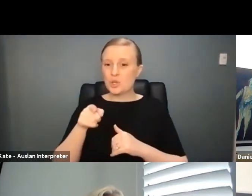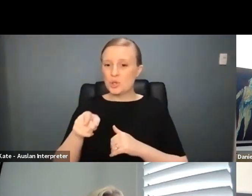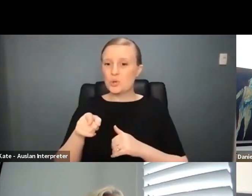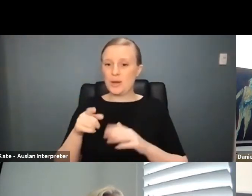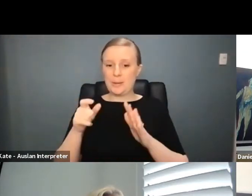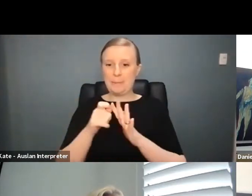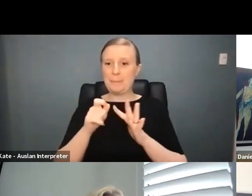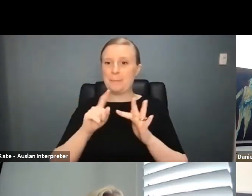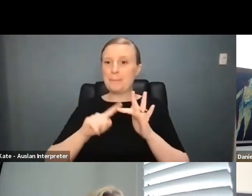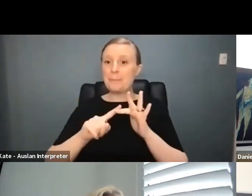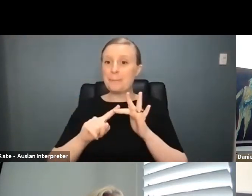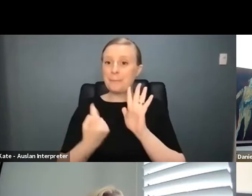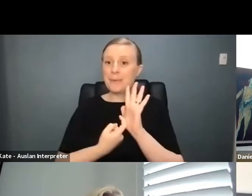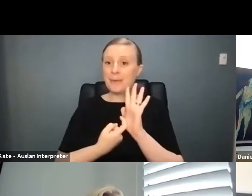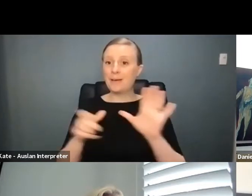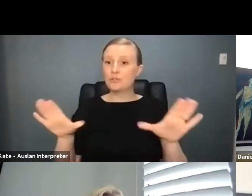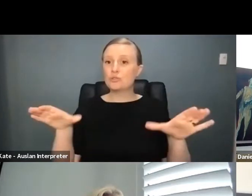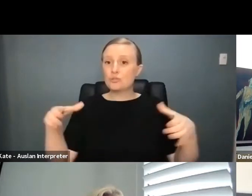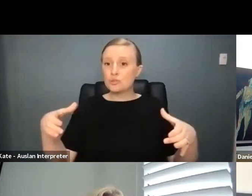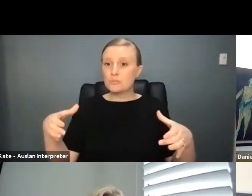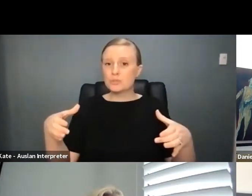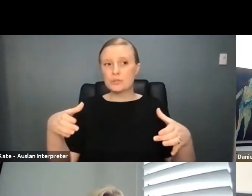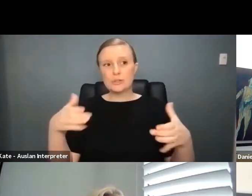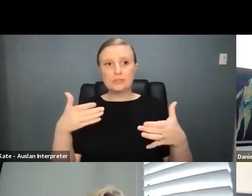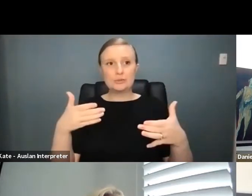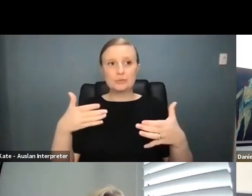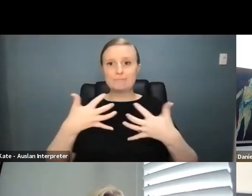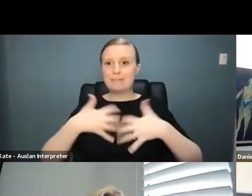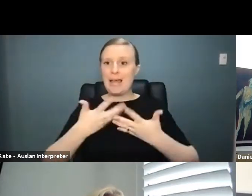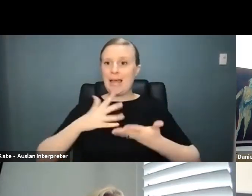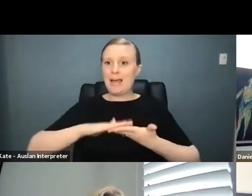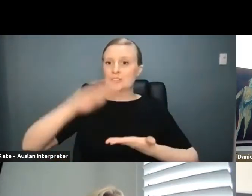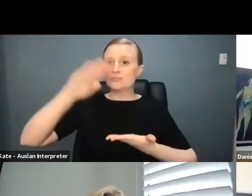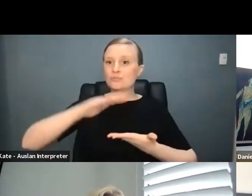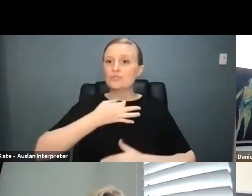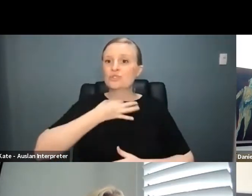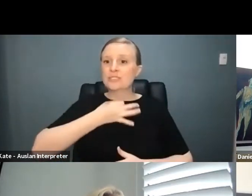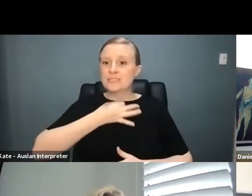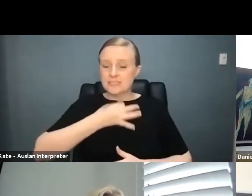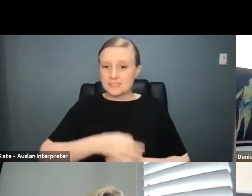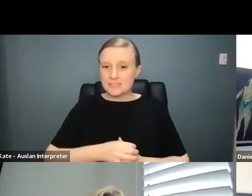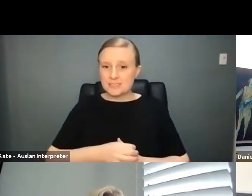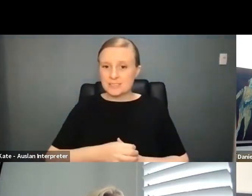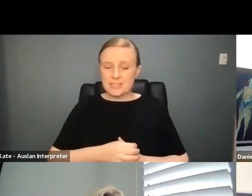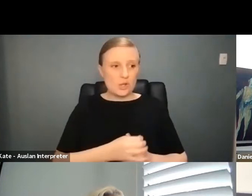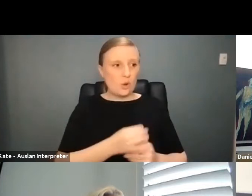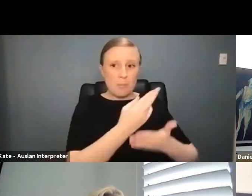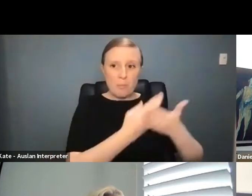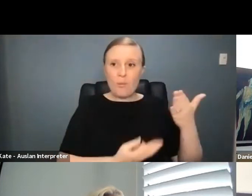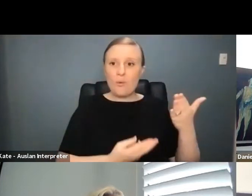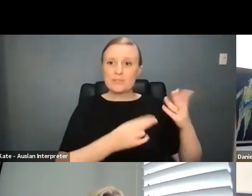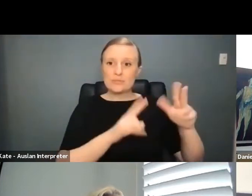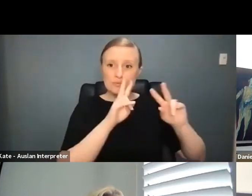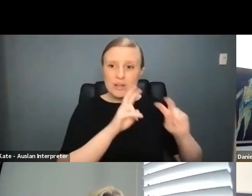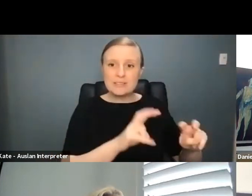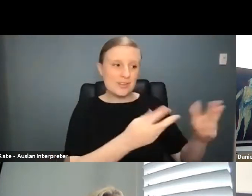minimization organization. Like, from your perspective, like, how do we use this invaluable information that we get from these reports? And